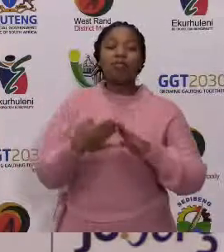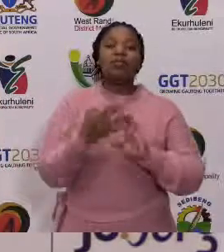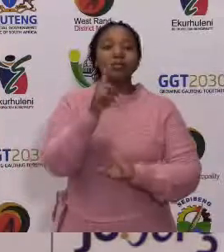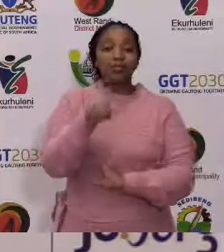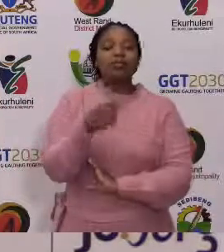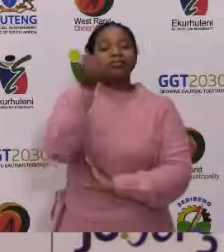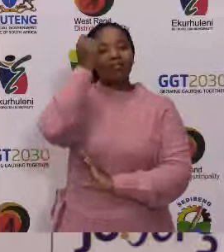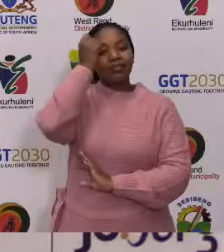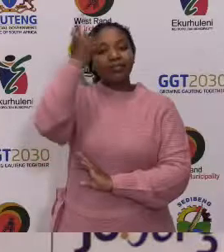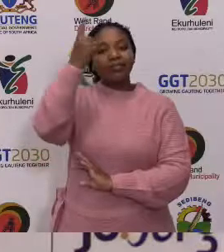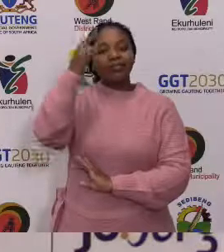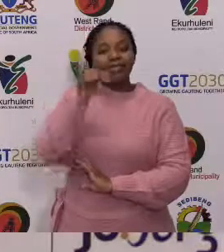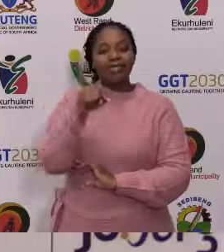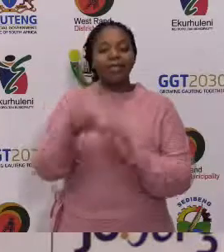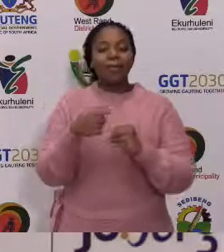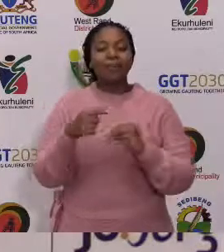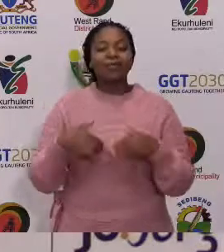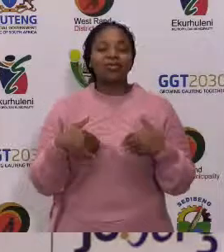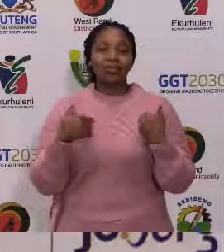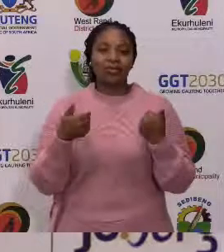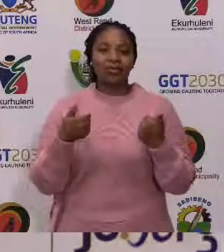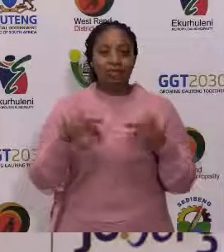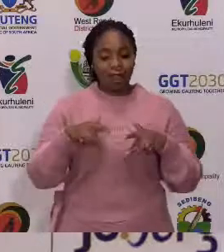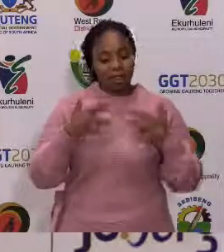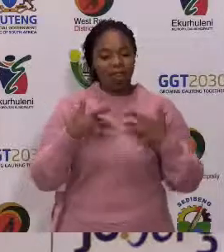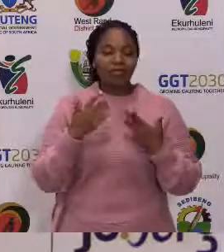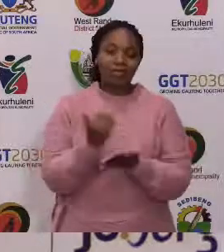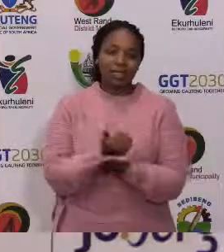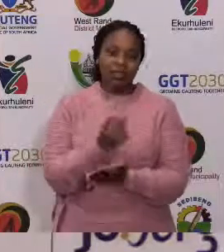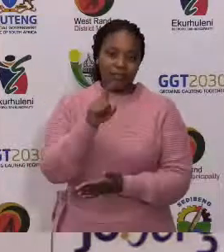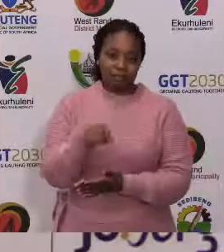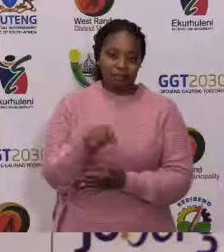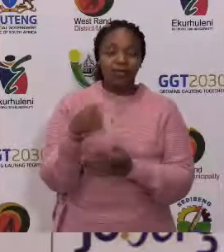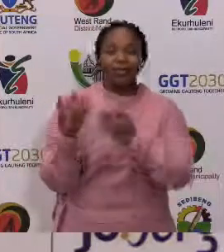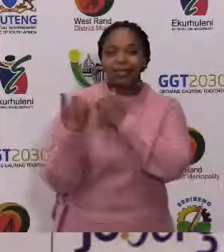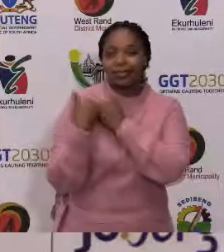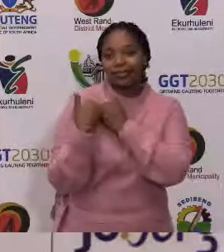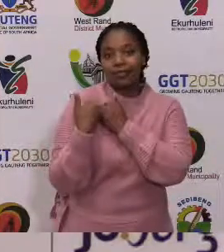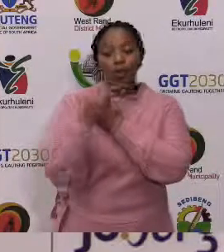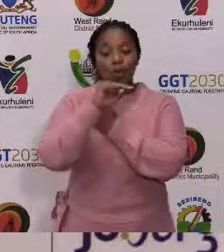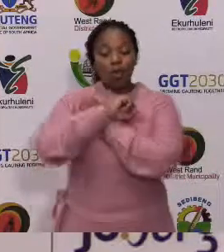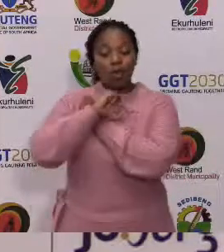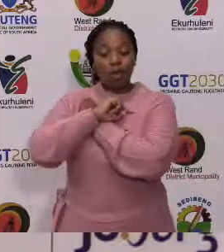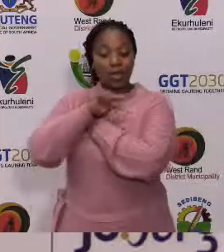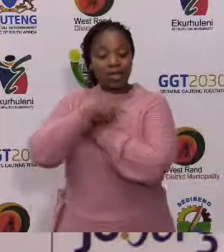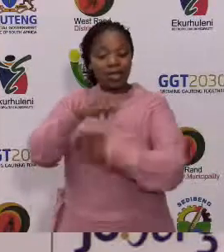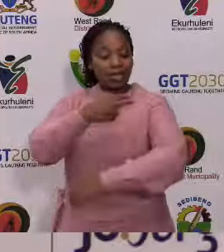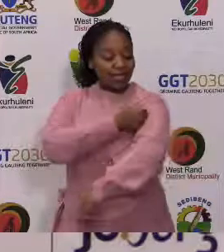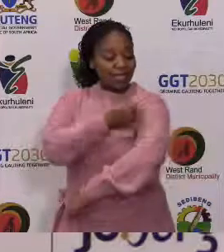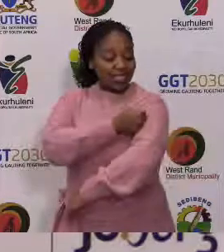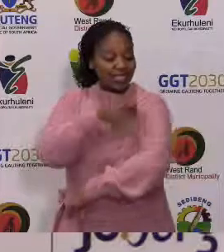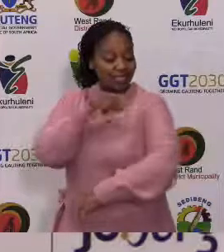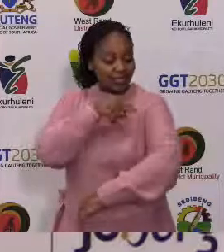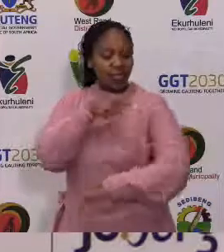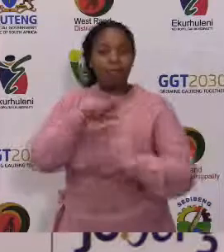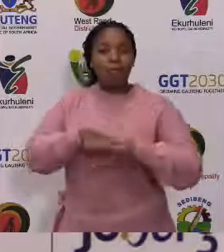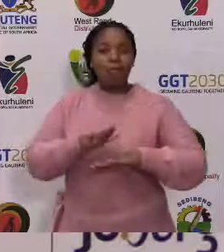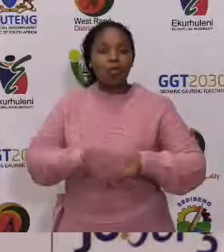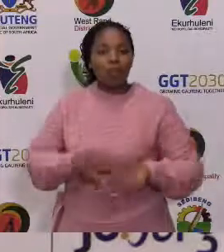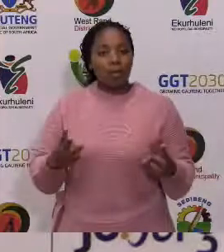understand that it is about saving lives. Because the vaccines are going to reach more people